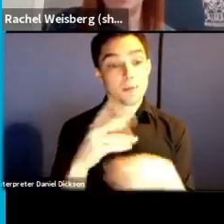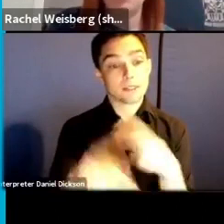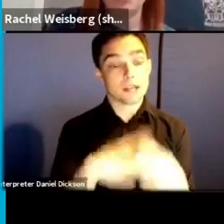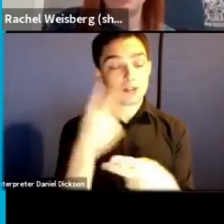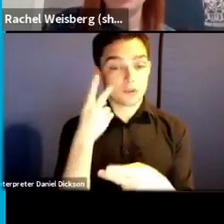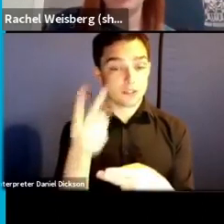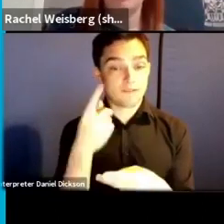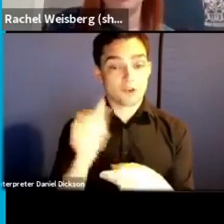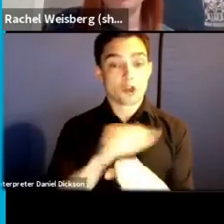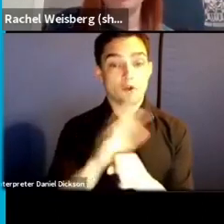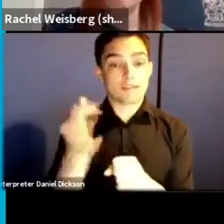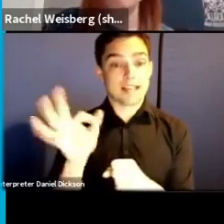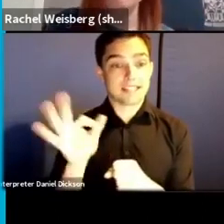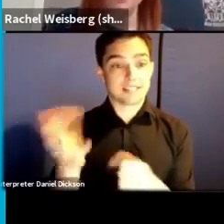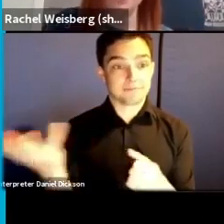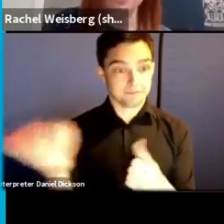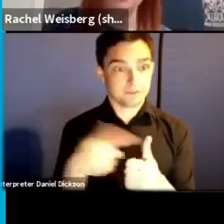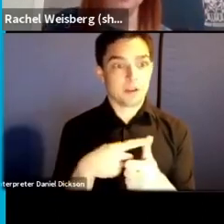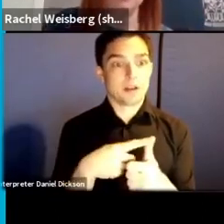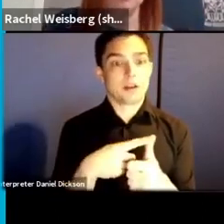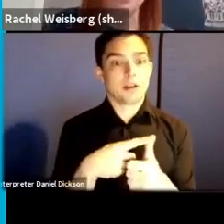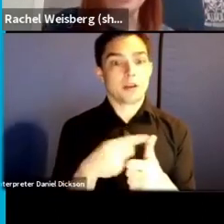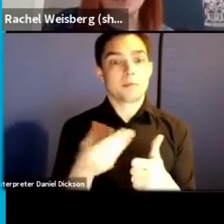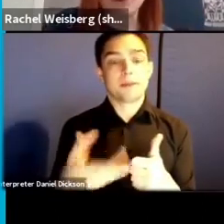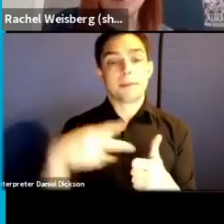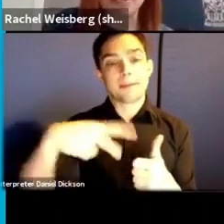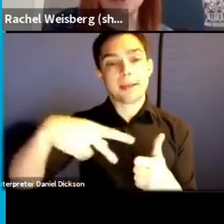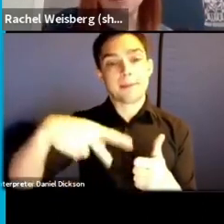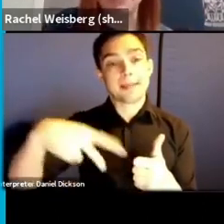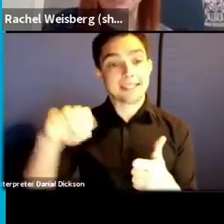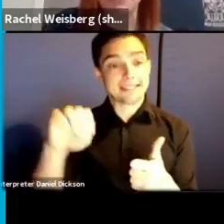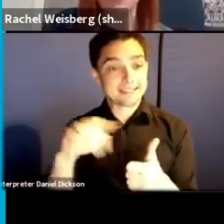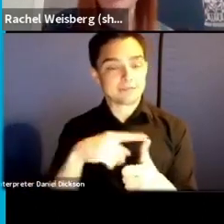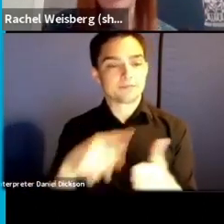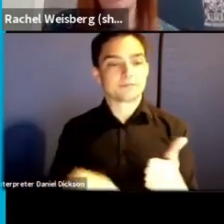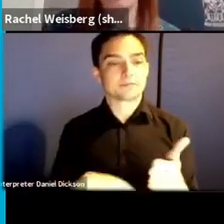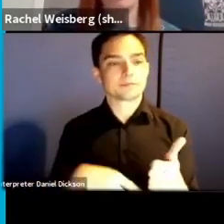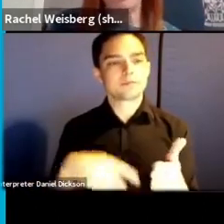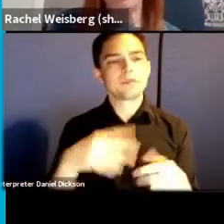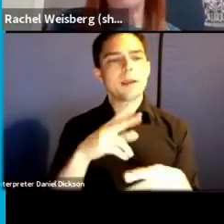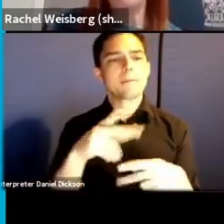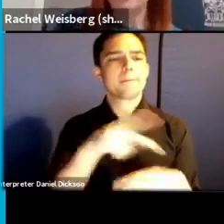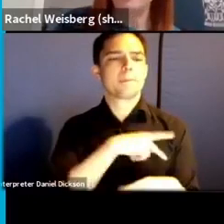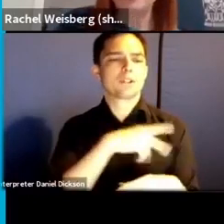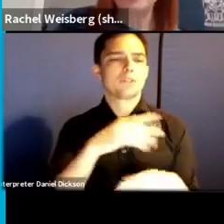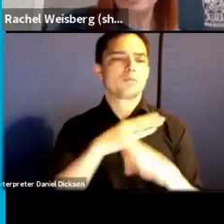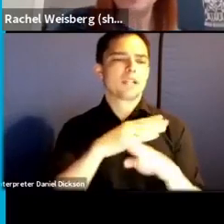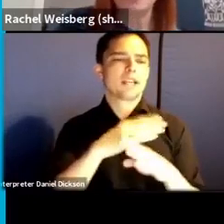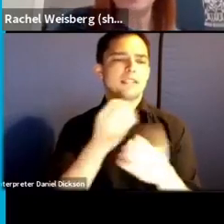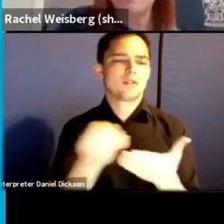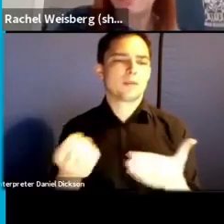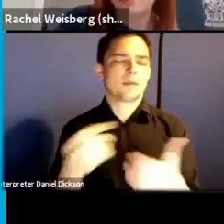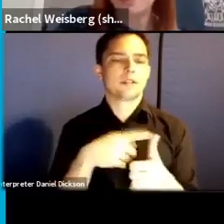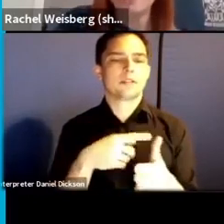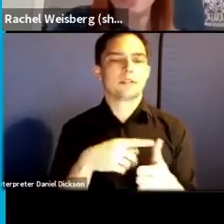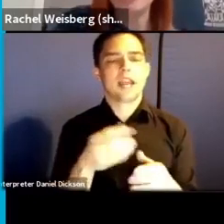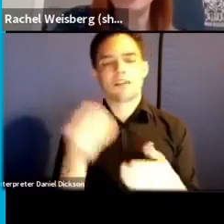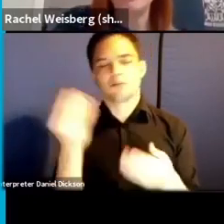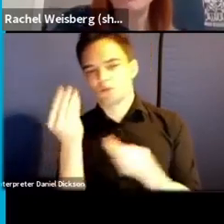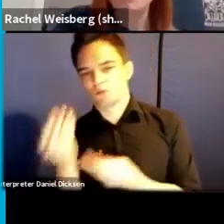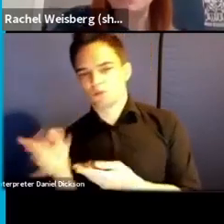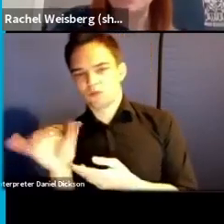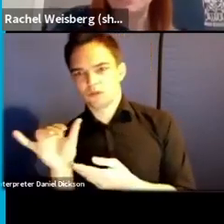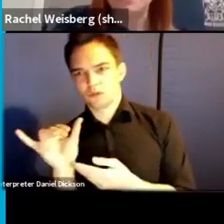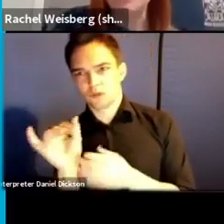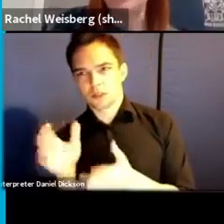for COVID-19 are things like providing personal protective equipment or PPE. Kind of as a side note, remember that